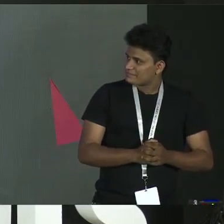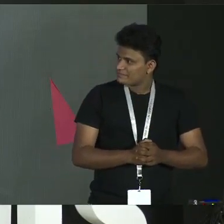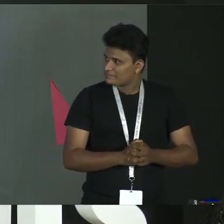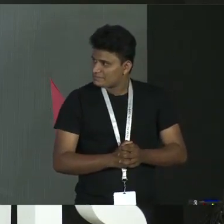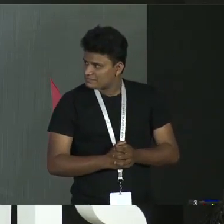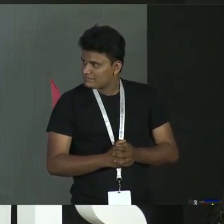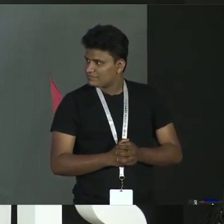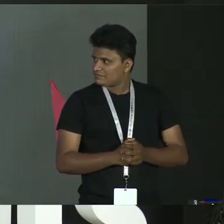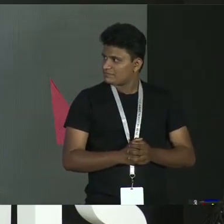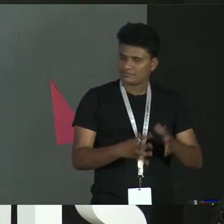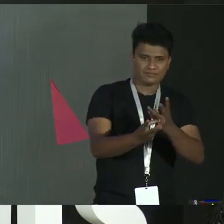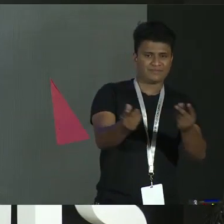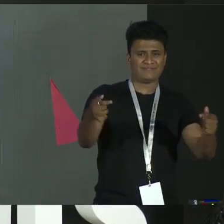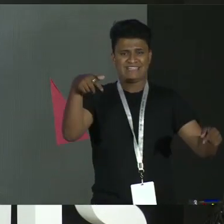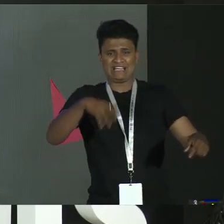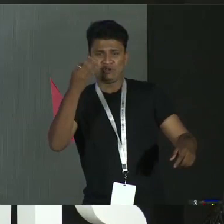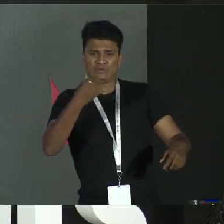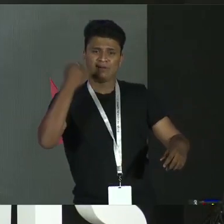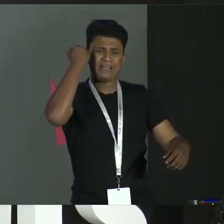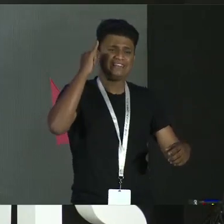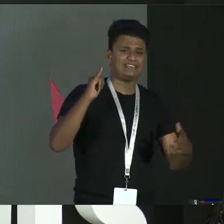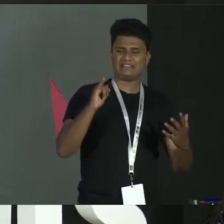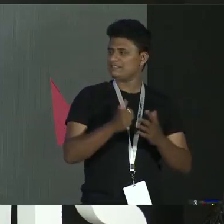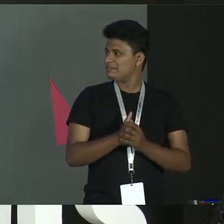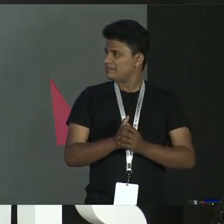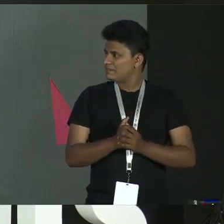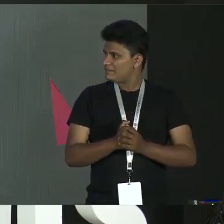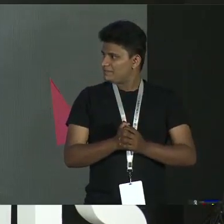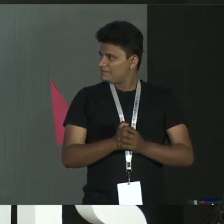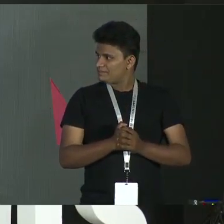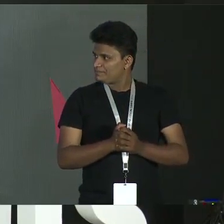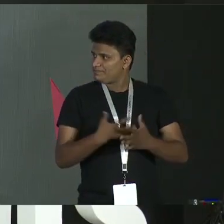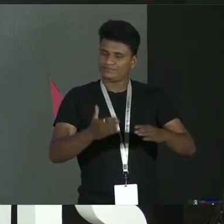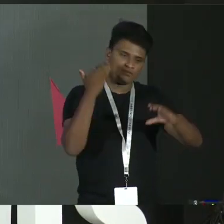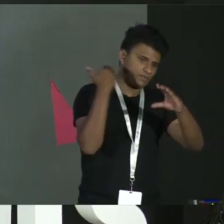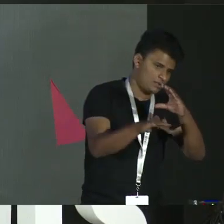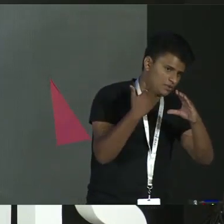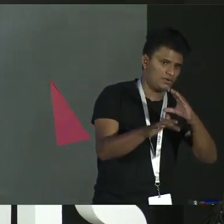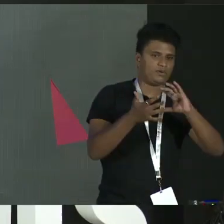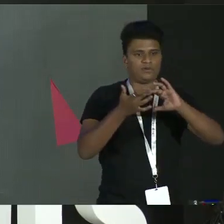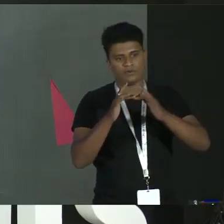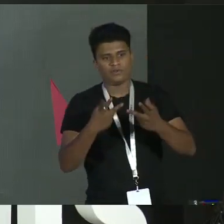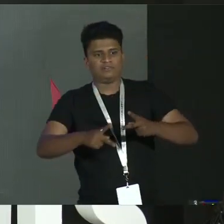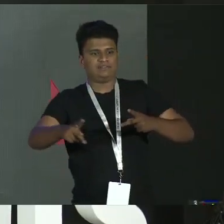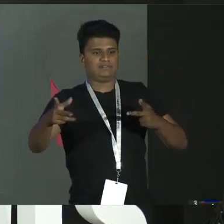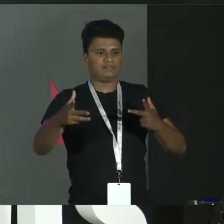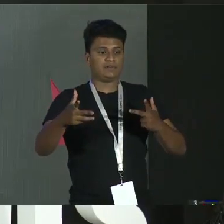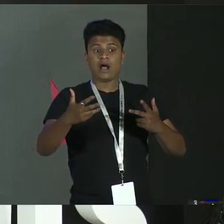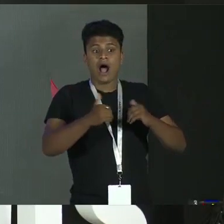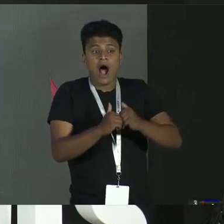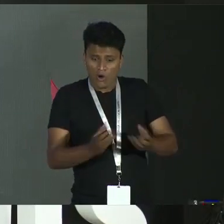Many of the innovations we have today, from keyboards to email, have been inspired by disability.